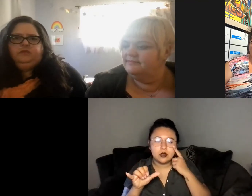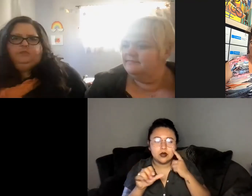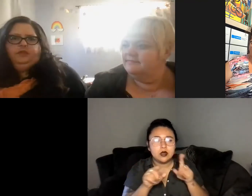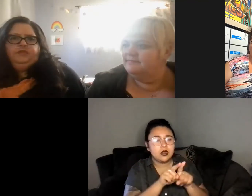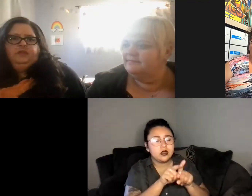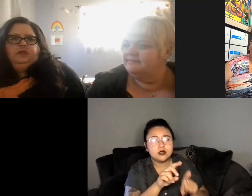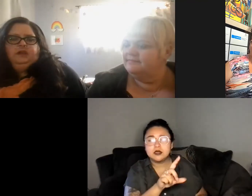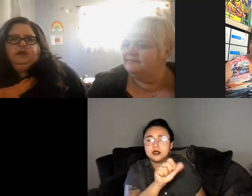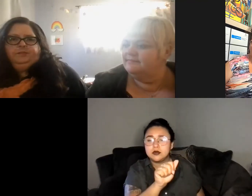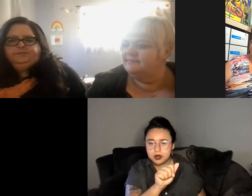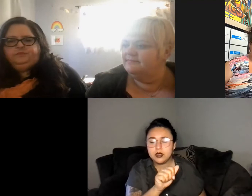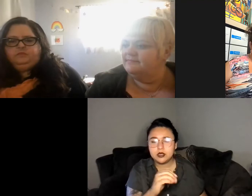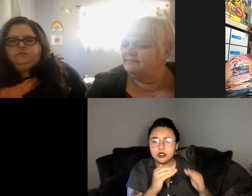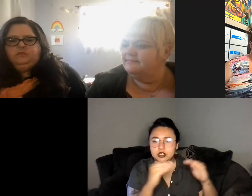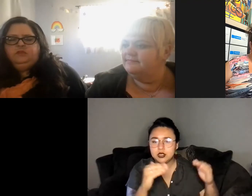justice principles.